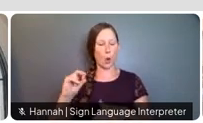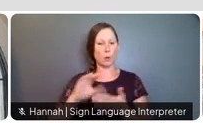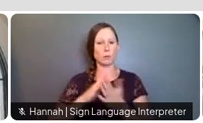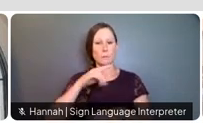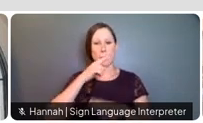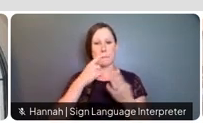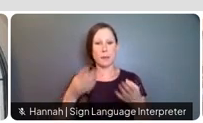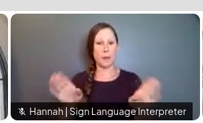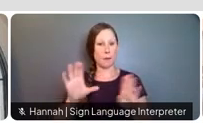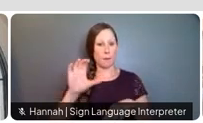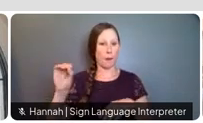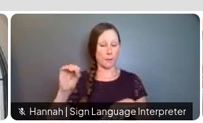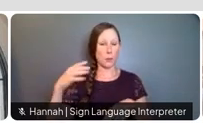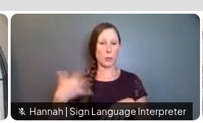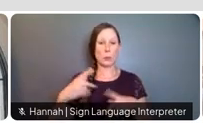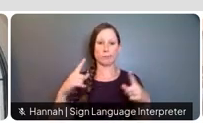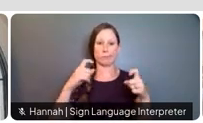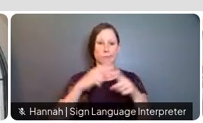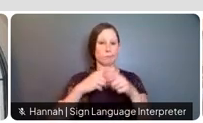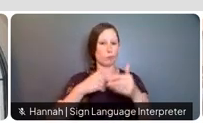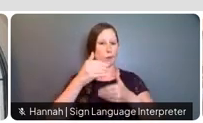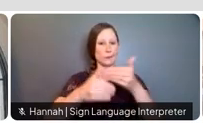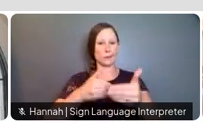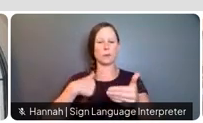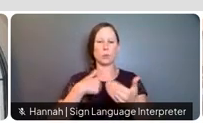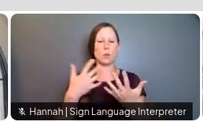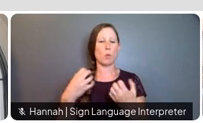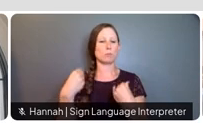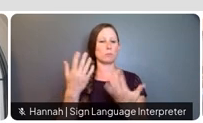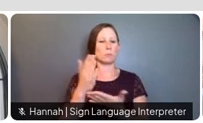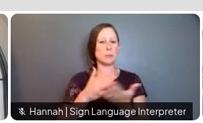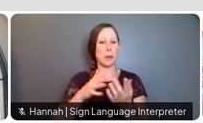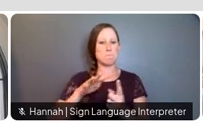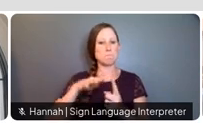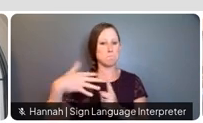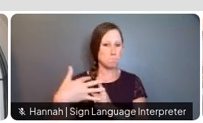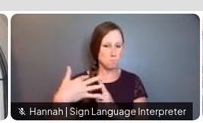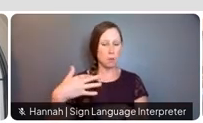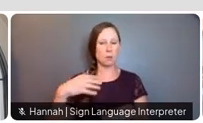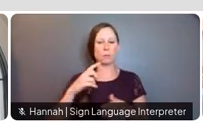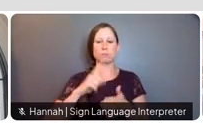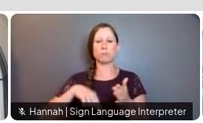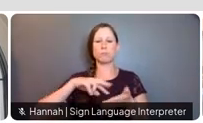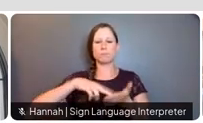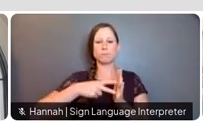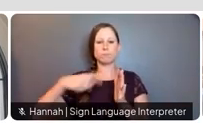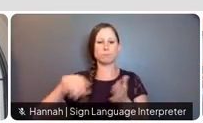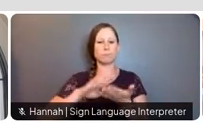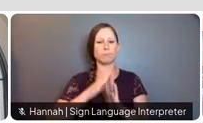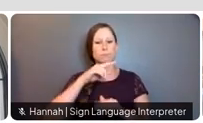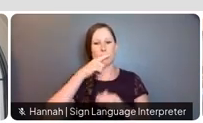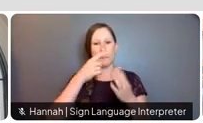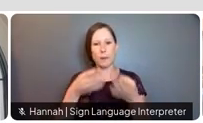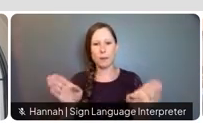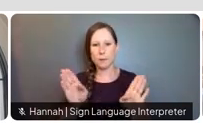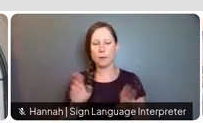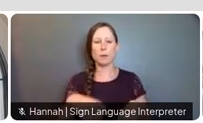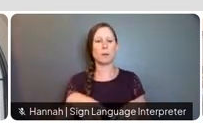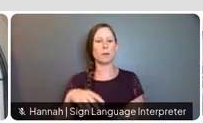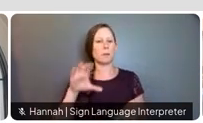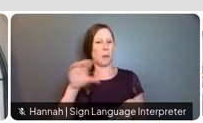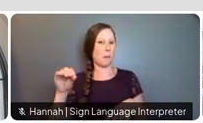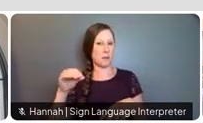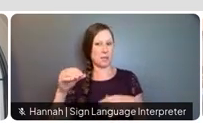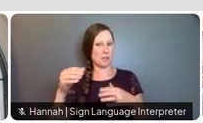complicated process. And so we want to provide some context about what it means to go public, how do companies go public, why do they go